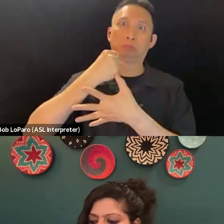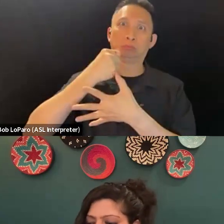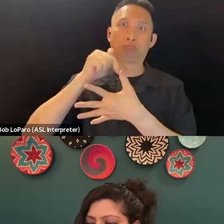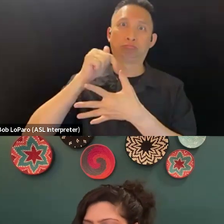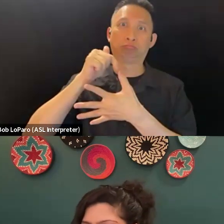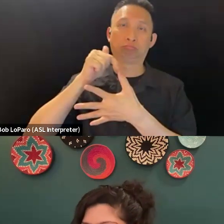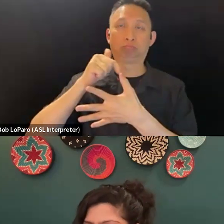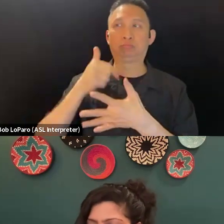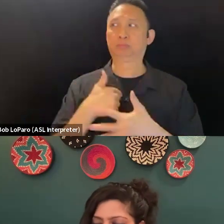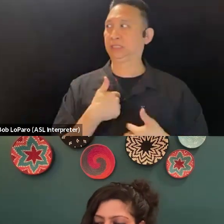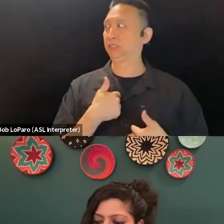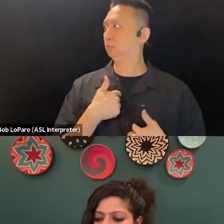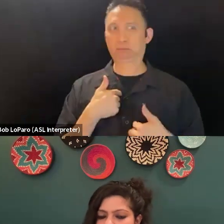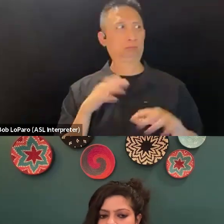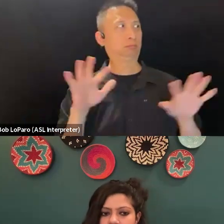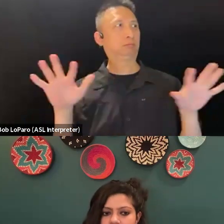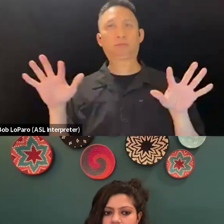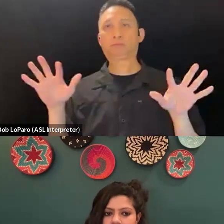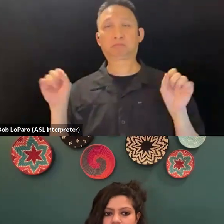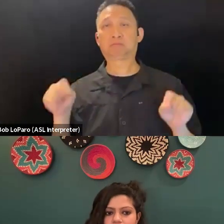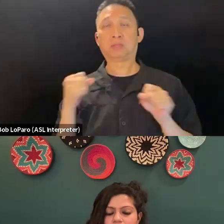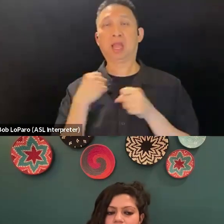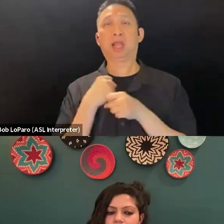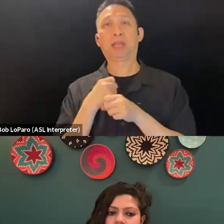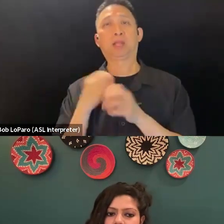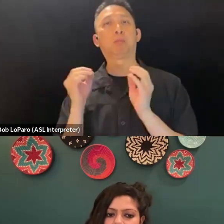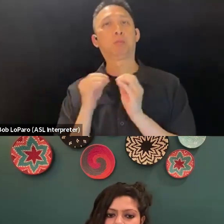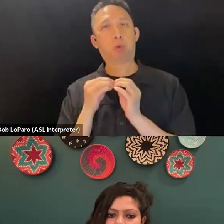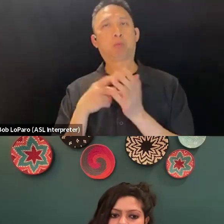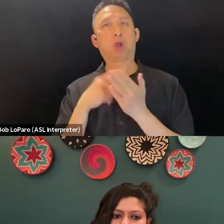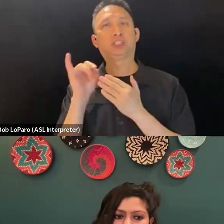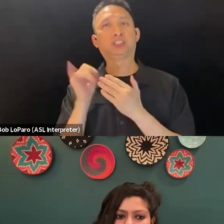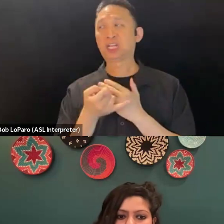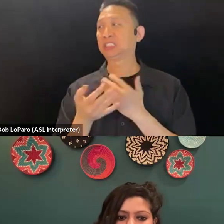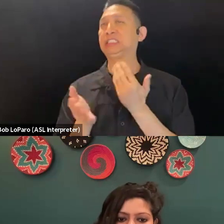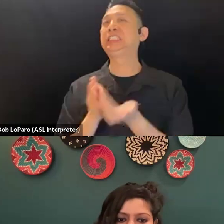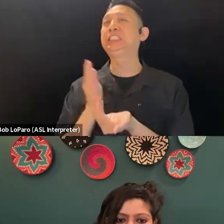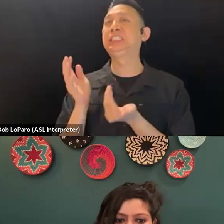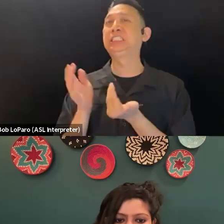think a lot of people who are attending today definitely want to know